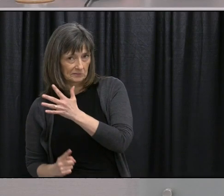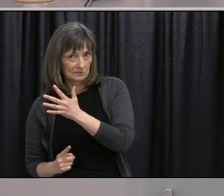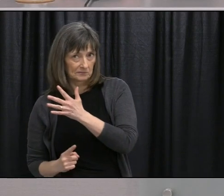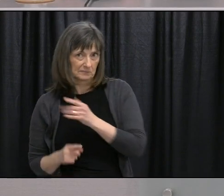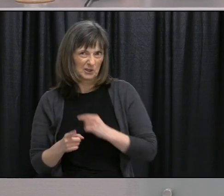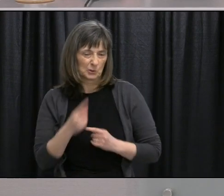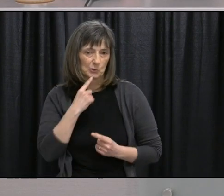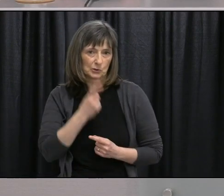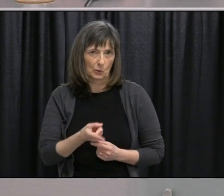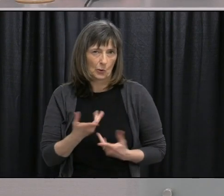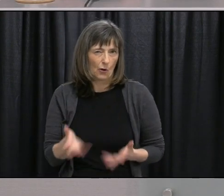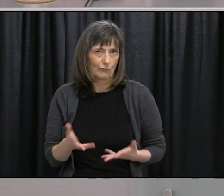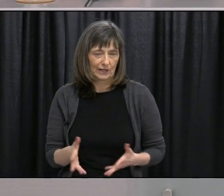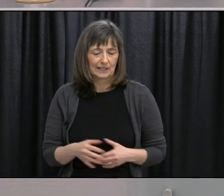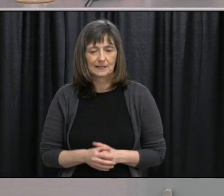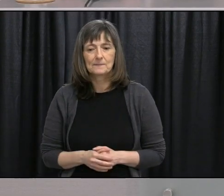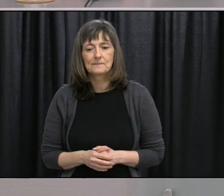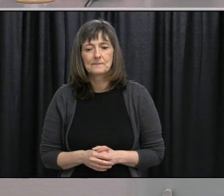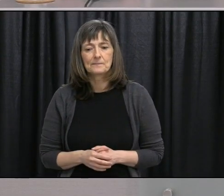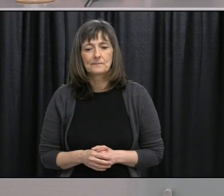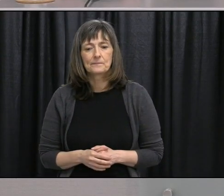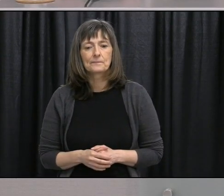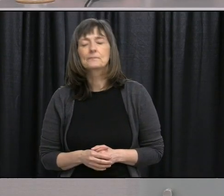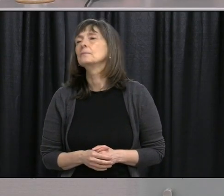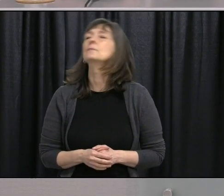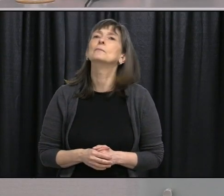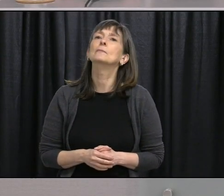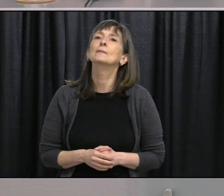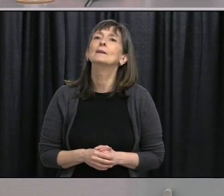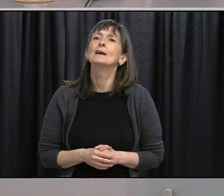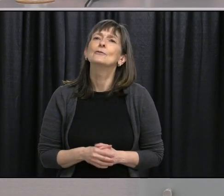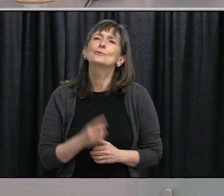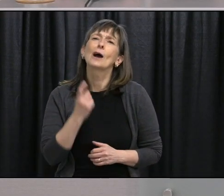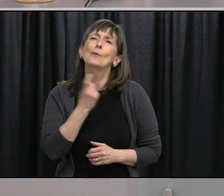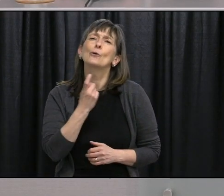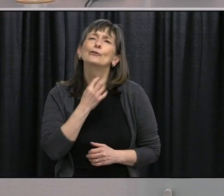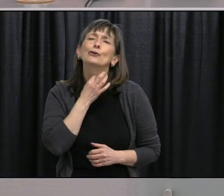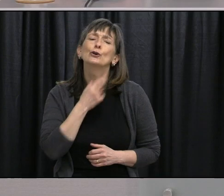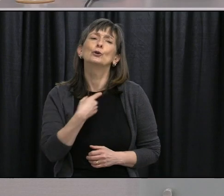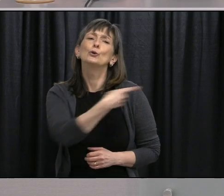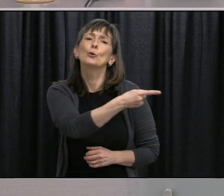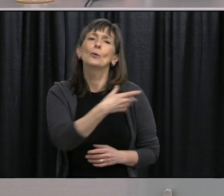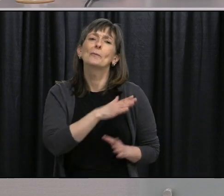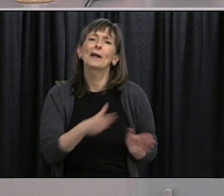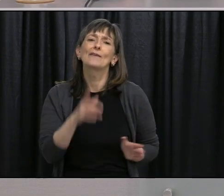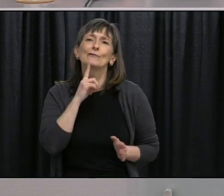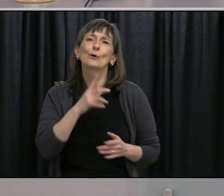people can get an idea, I'm wondering briefly what all you have planned for May 24th.